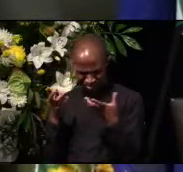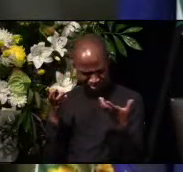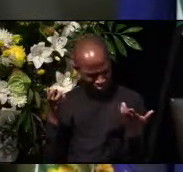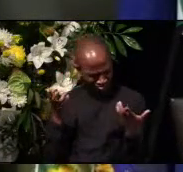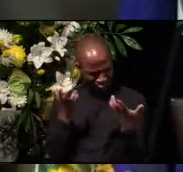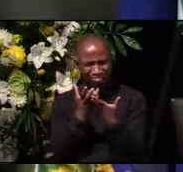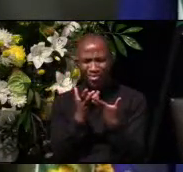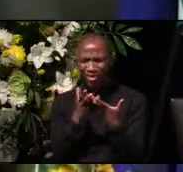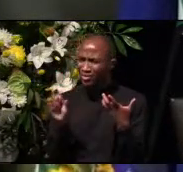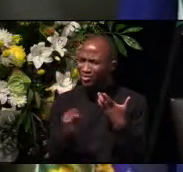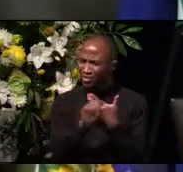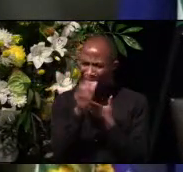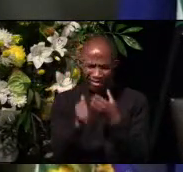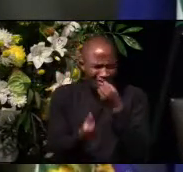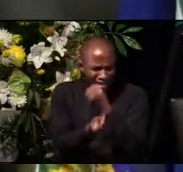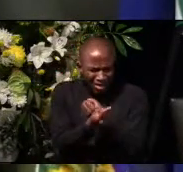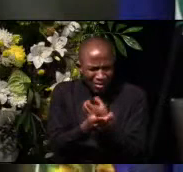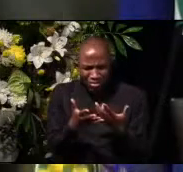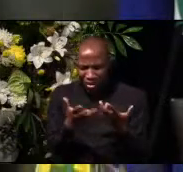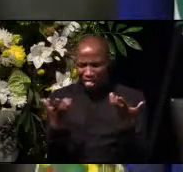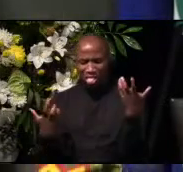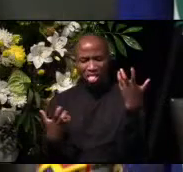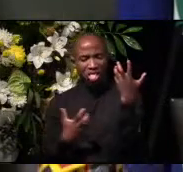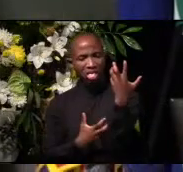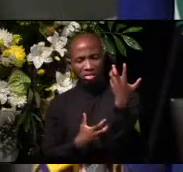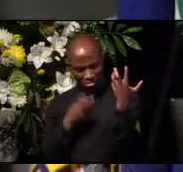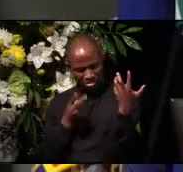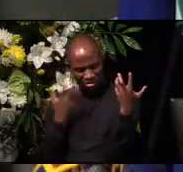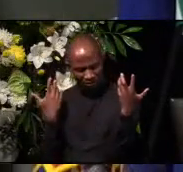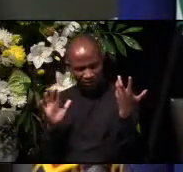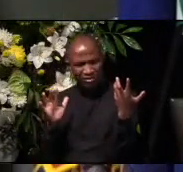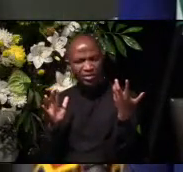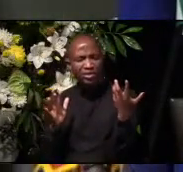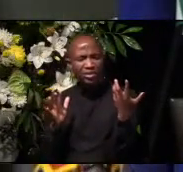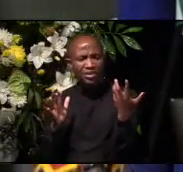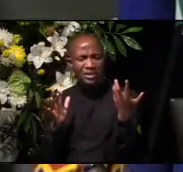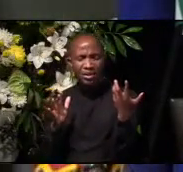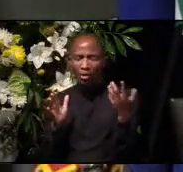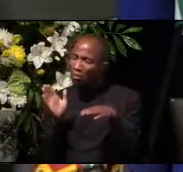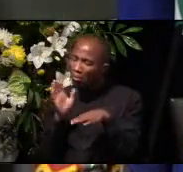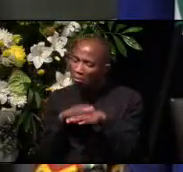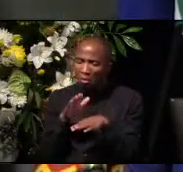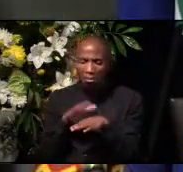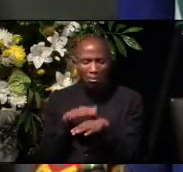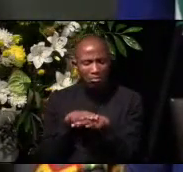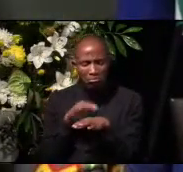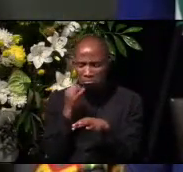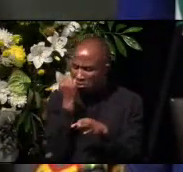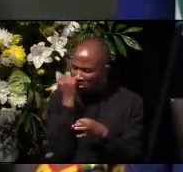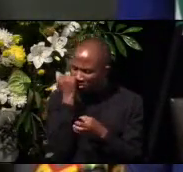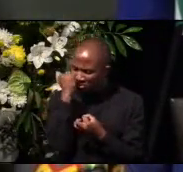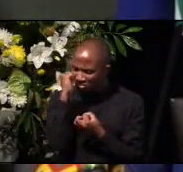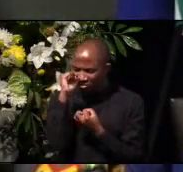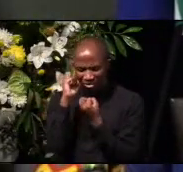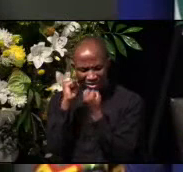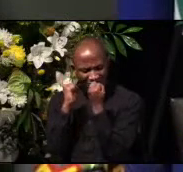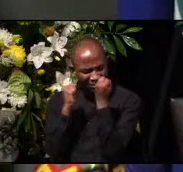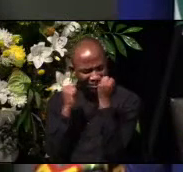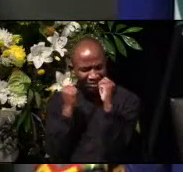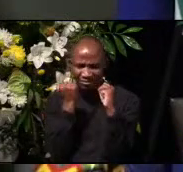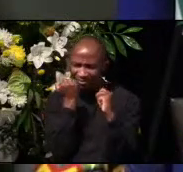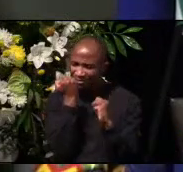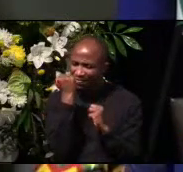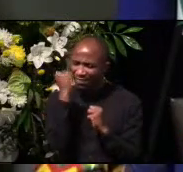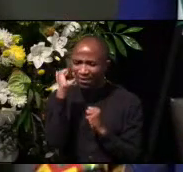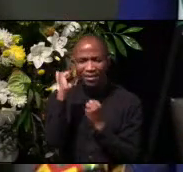the Communist party was focused on the class struggle and the class struggle was not the main issue for the people in the rural